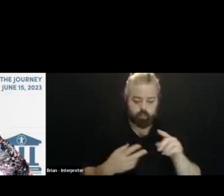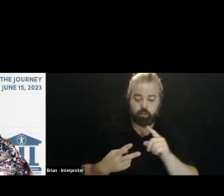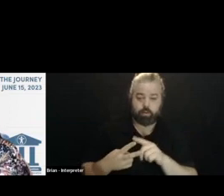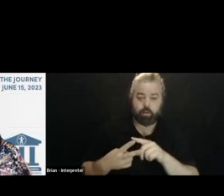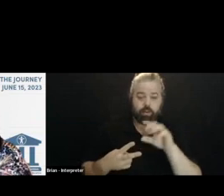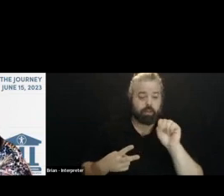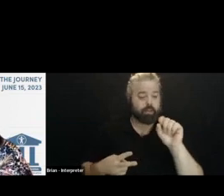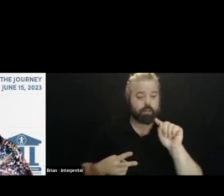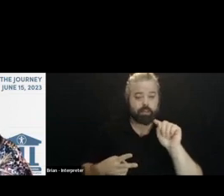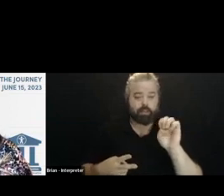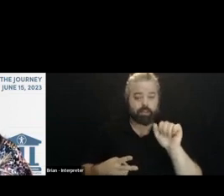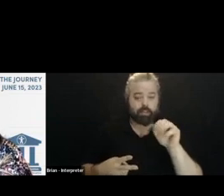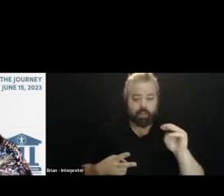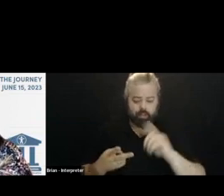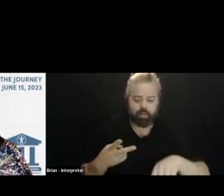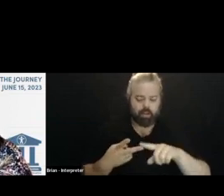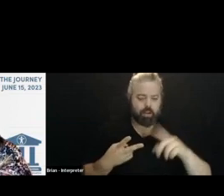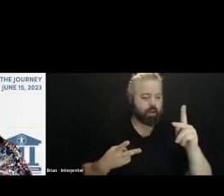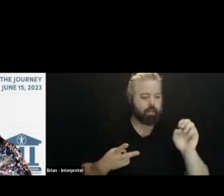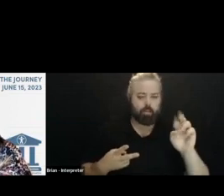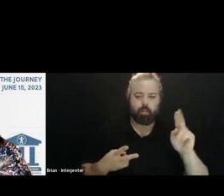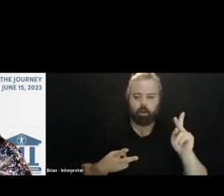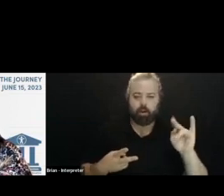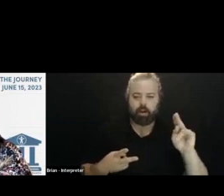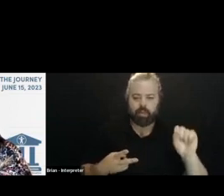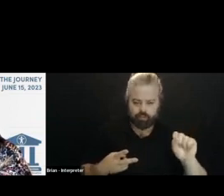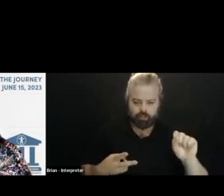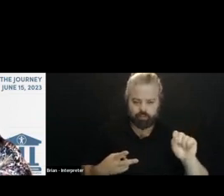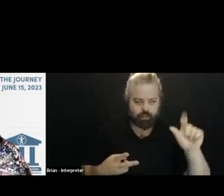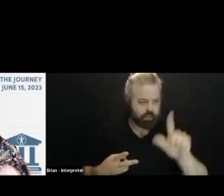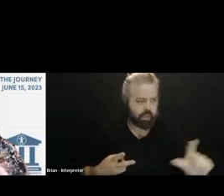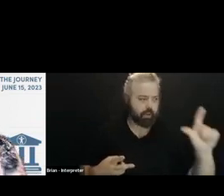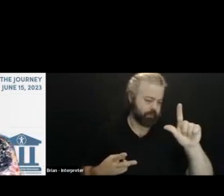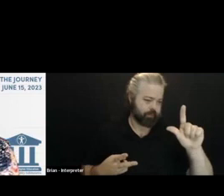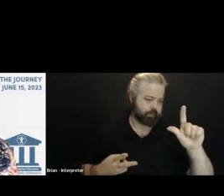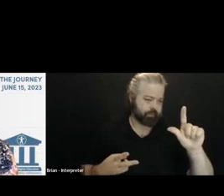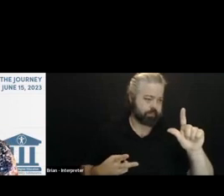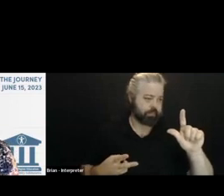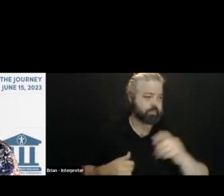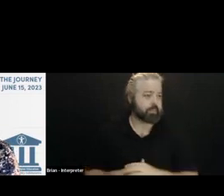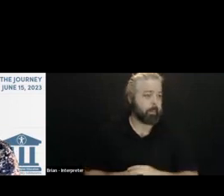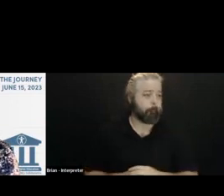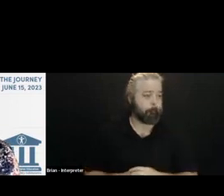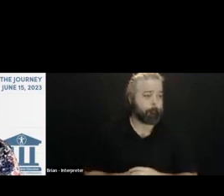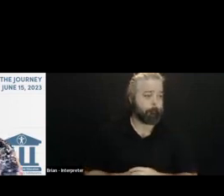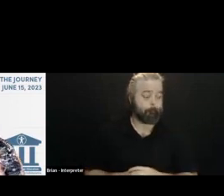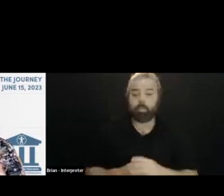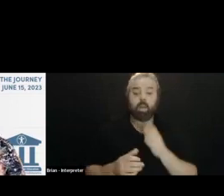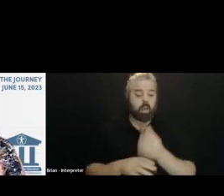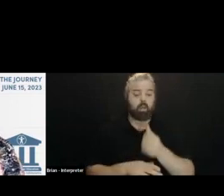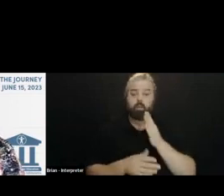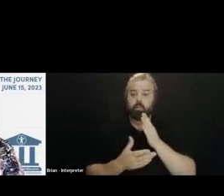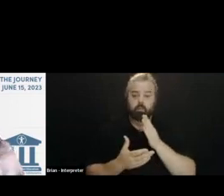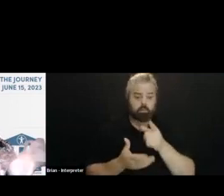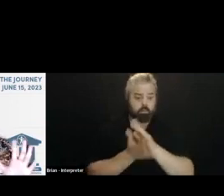Perkins Library. Now, as you become more comfortable with testing for digital accessibility, you